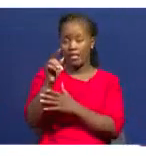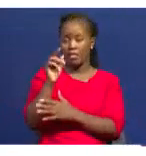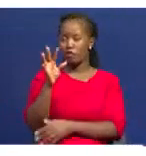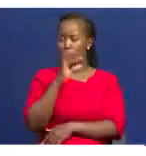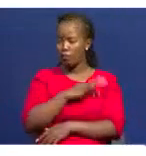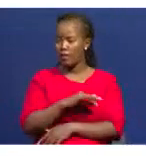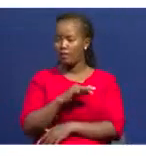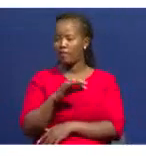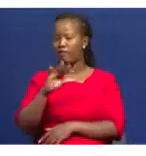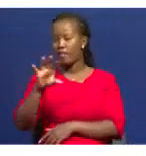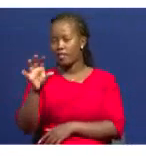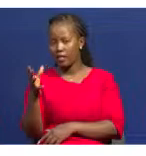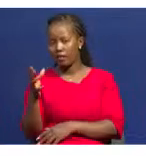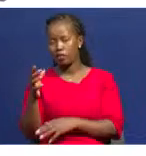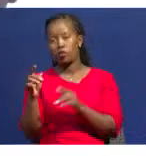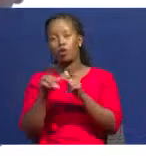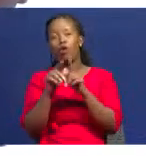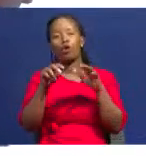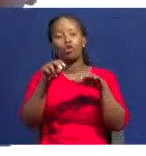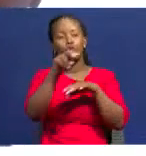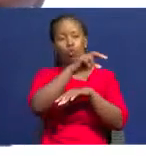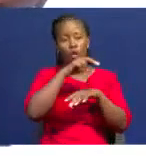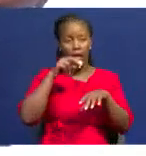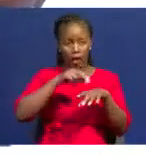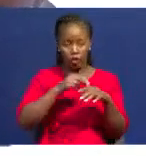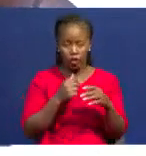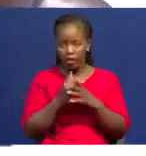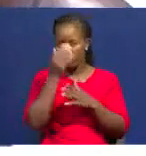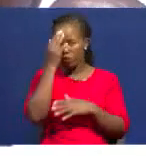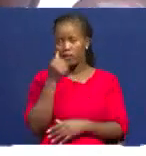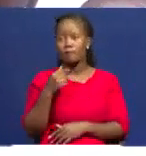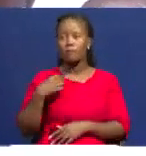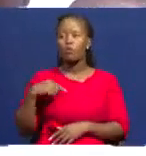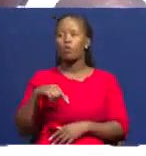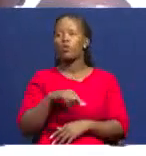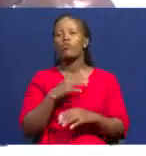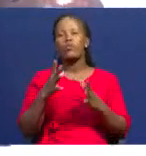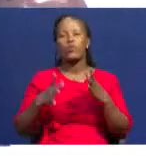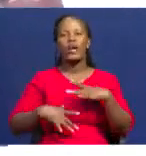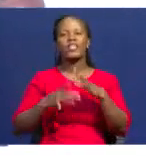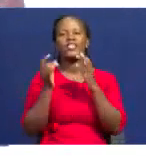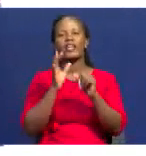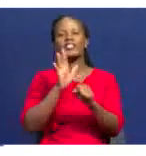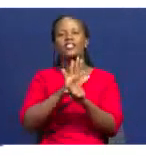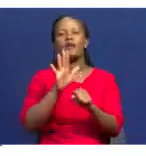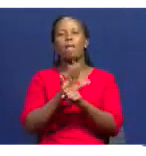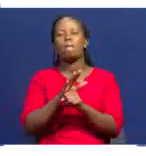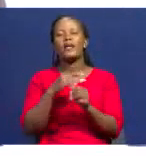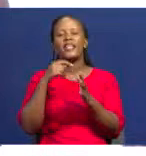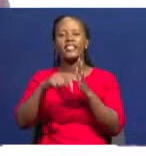county, but also nationally, because we're going to be able to attract a lot of industries